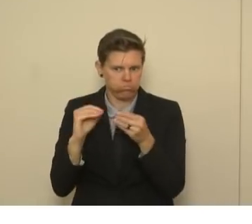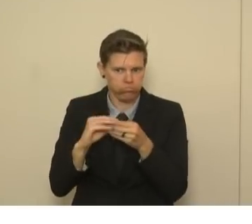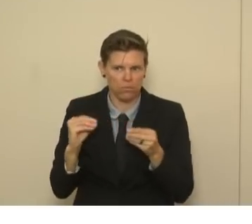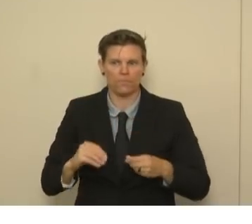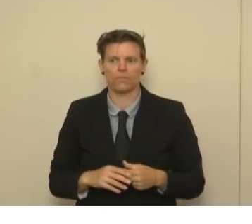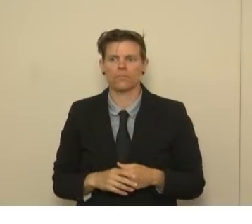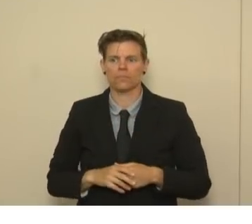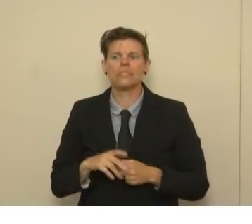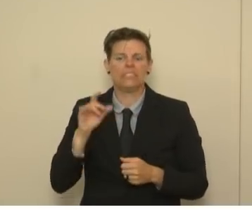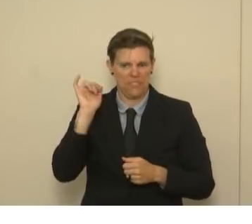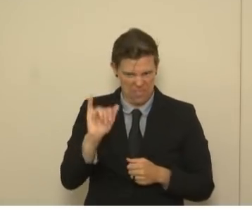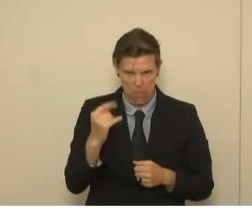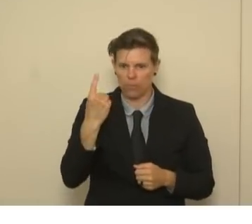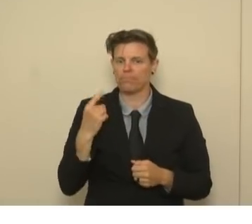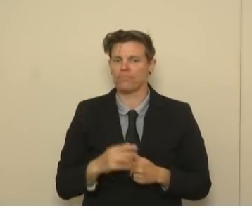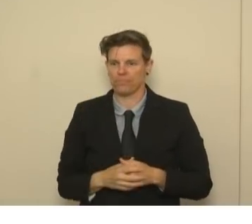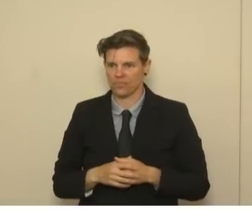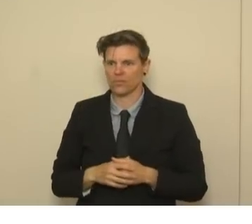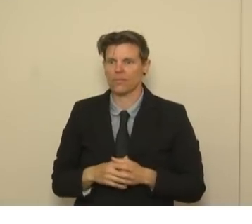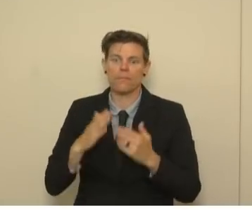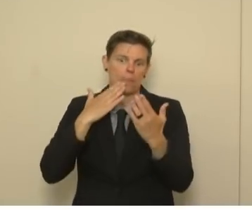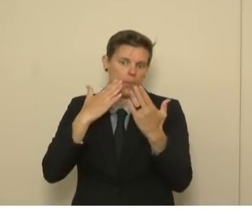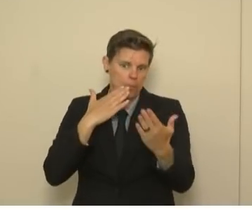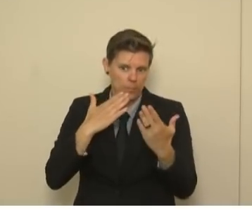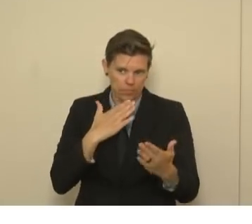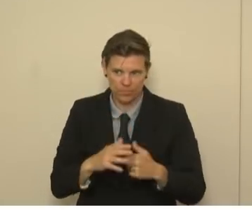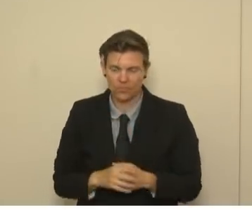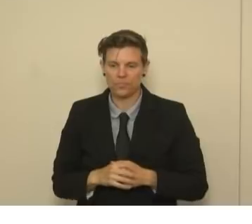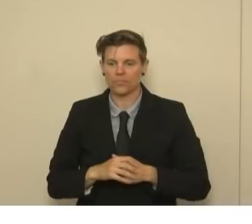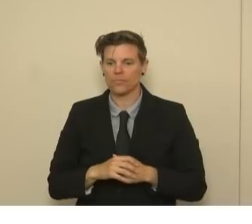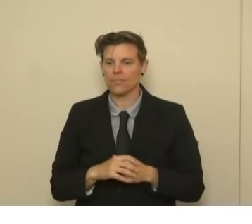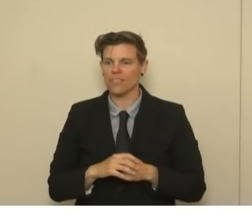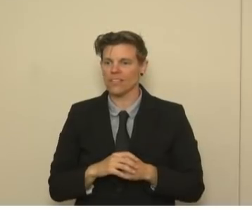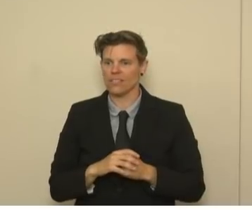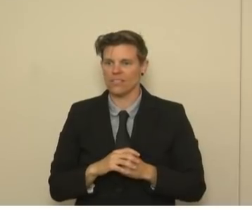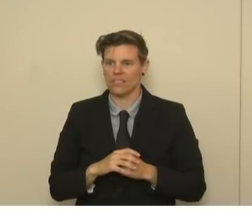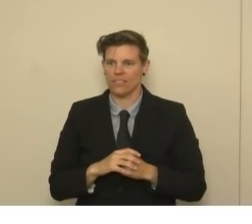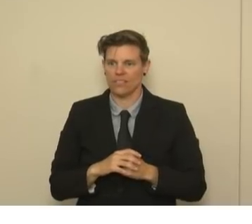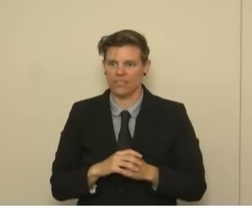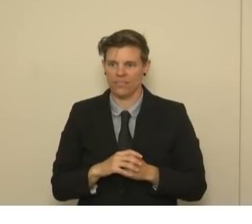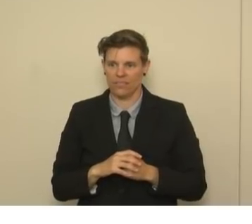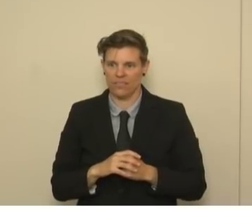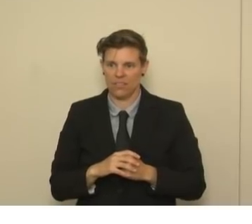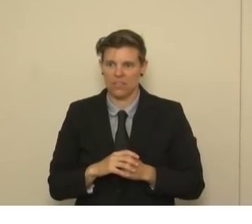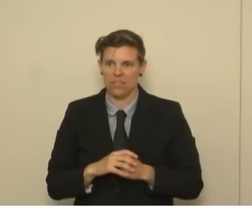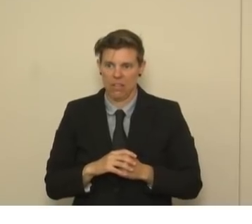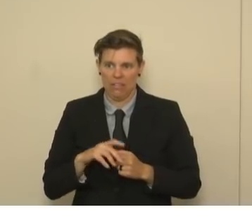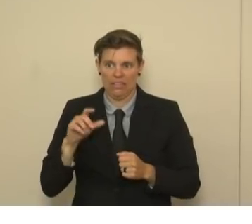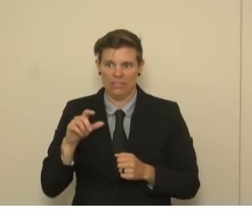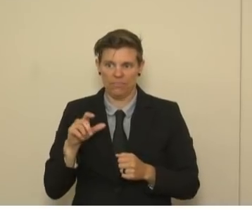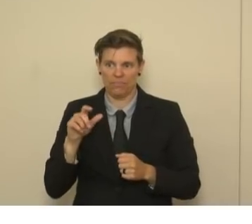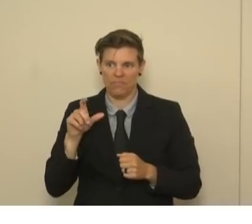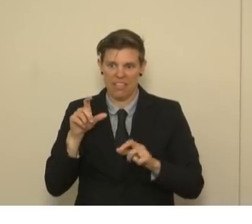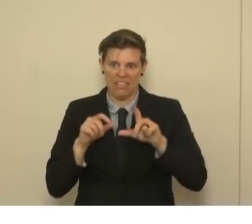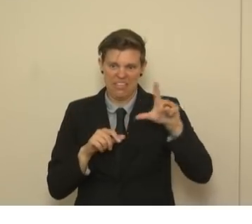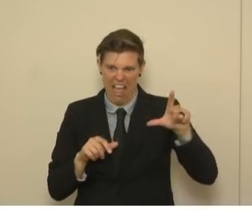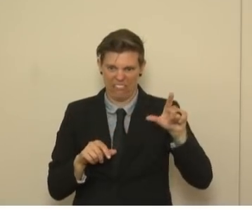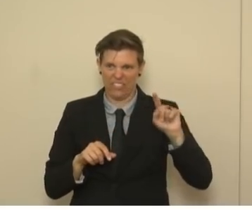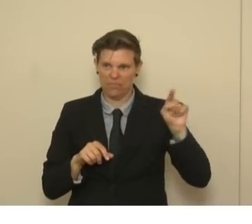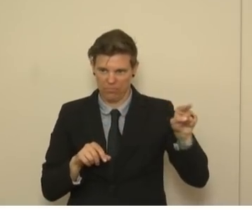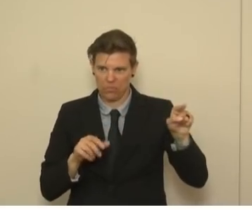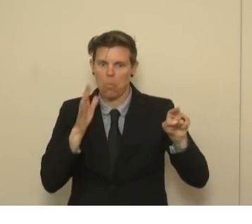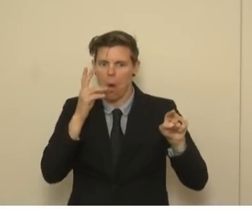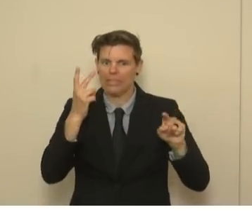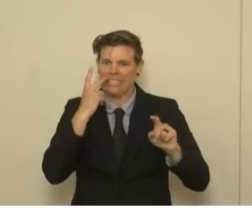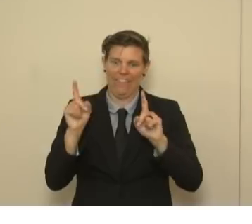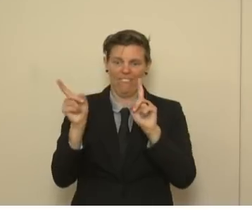Yeah, there we go. Thank you very much. So on the left, a map of New Mexico with